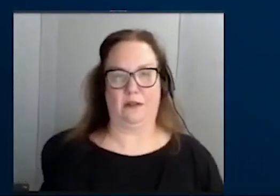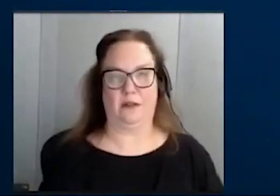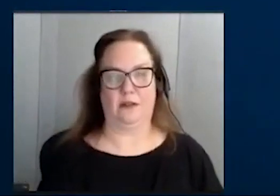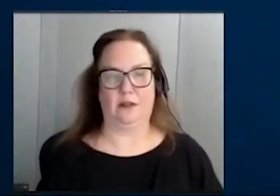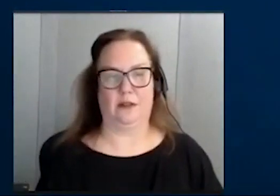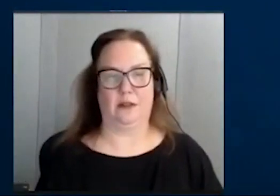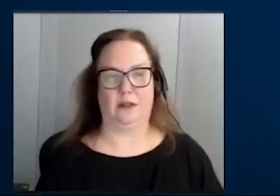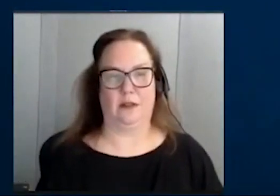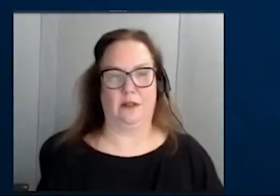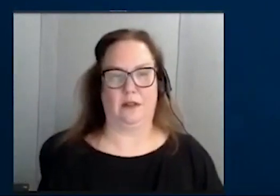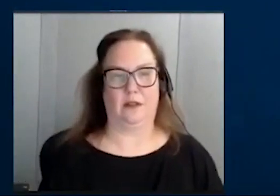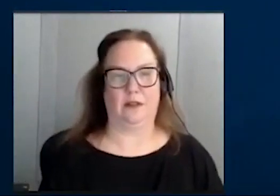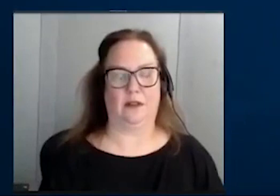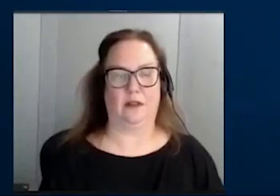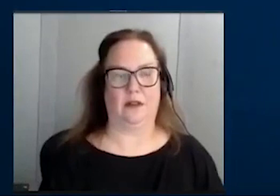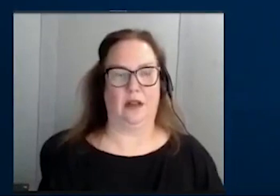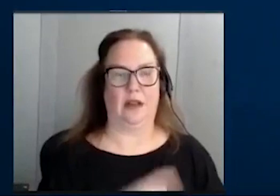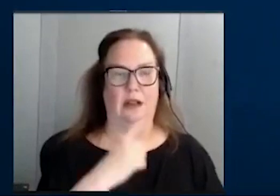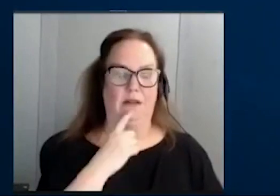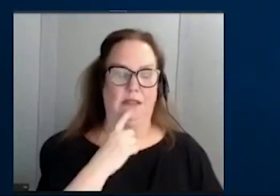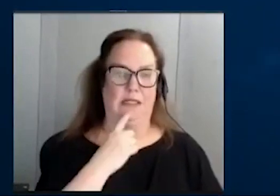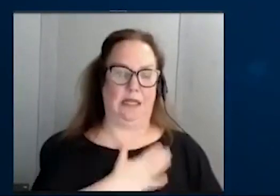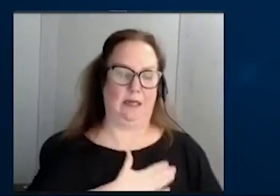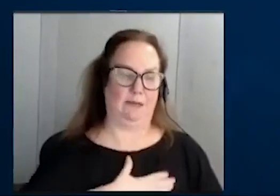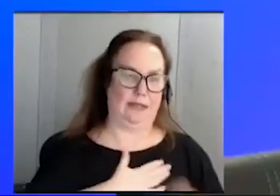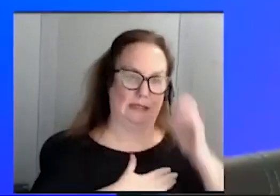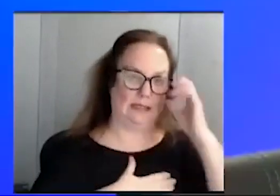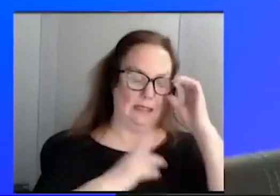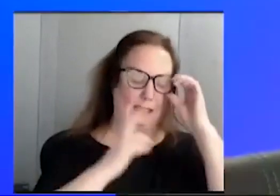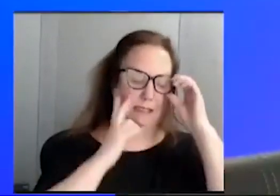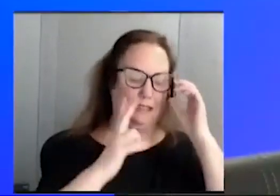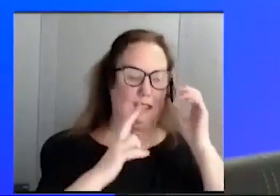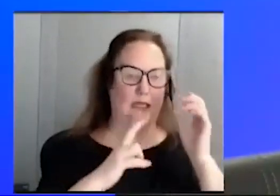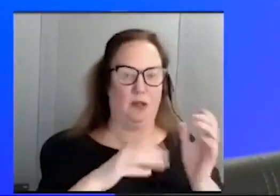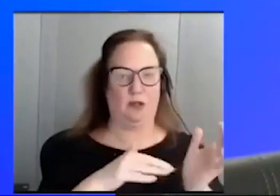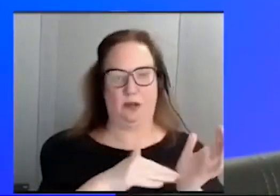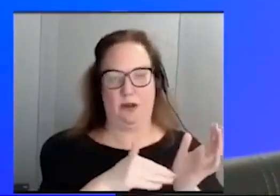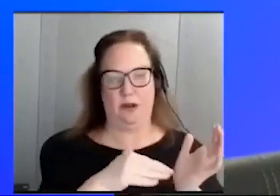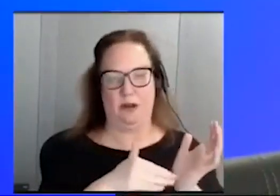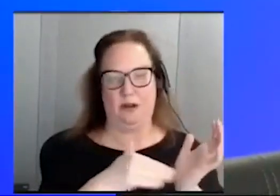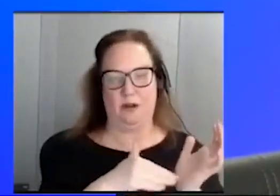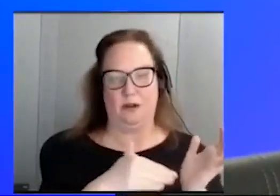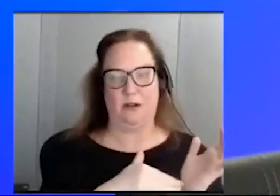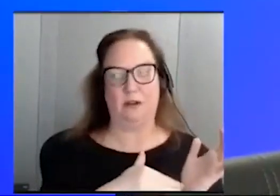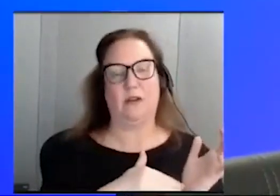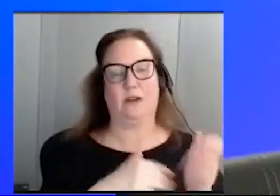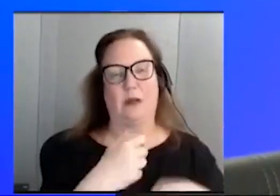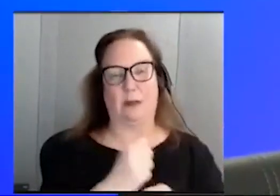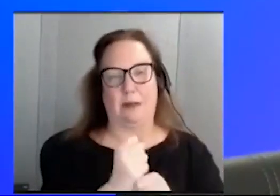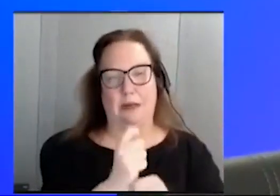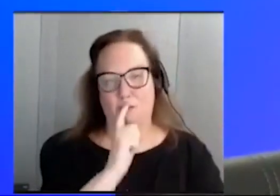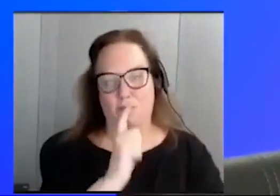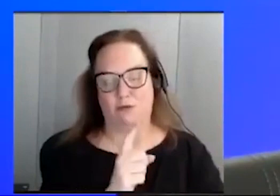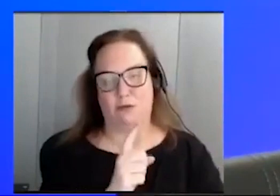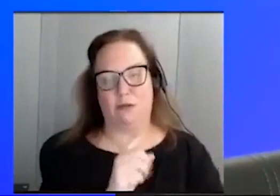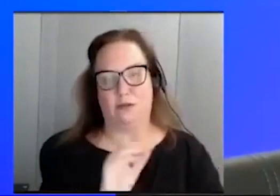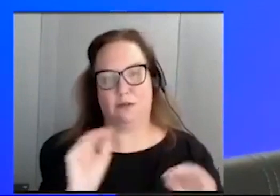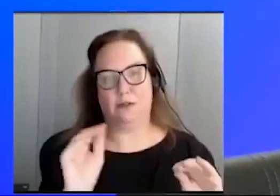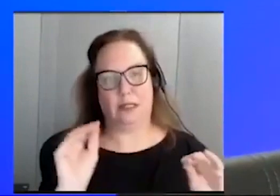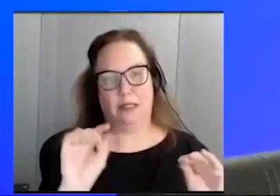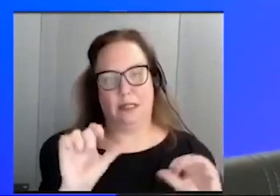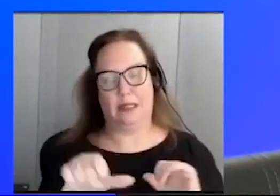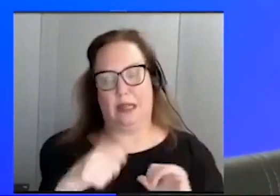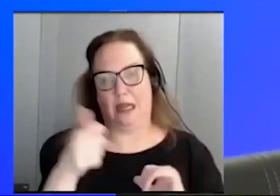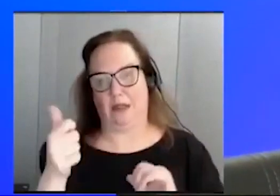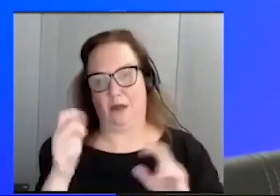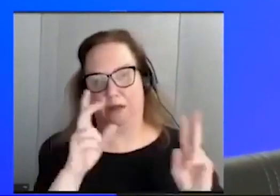I would say initially, please, see your provider and make sure that, there's nothing else, whether it's a